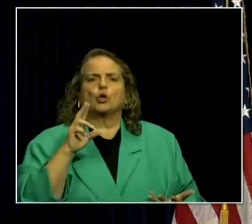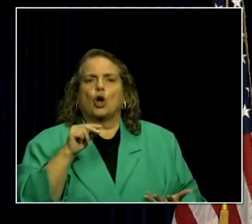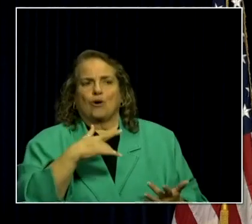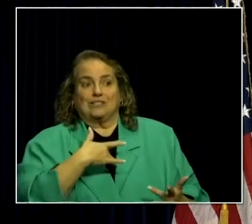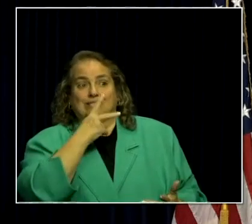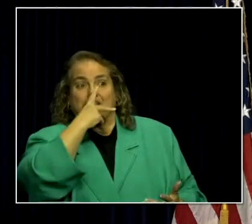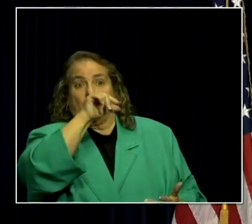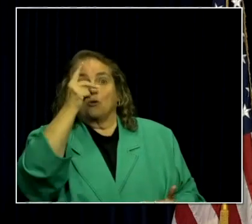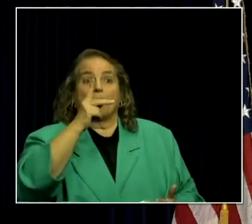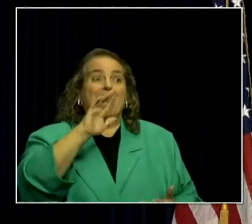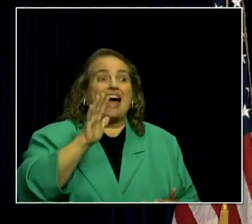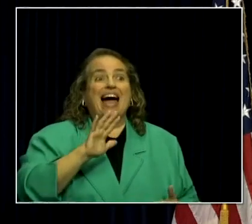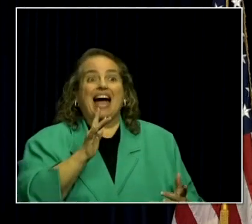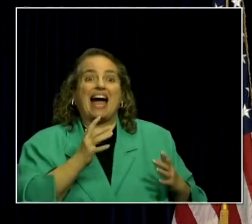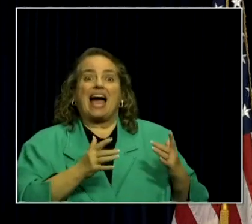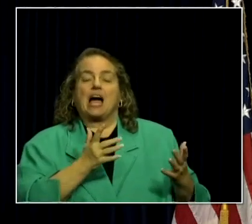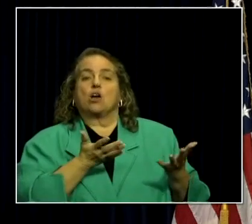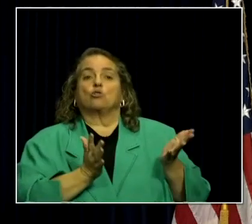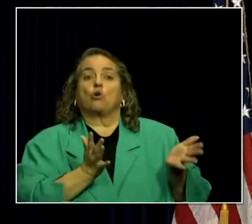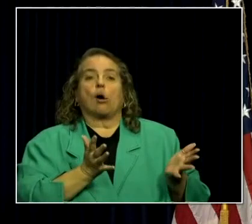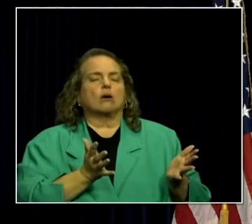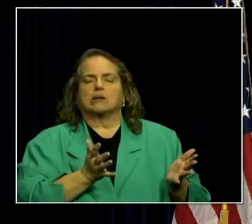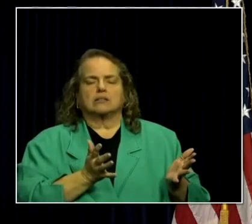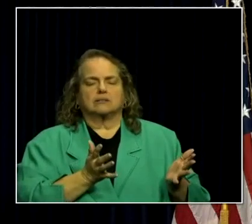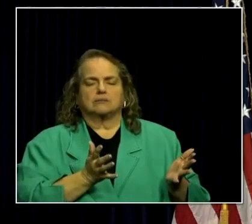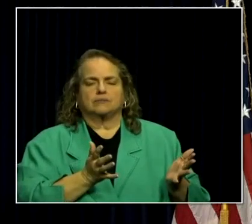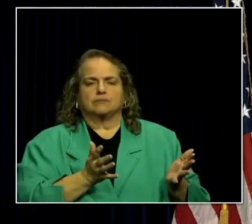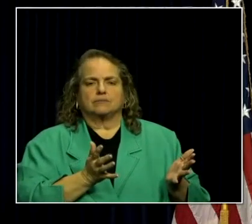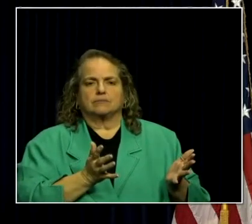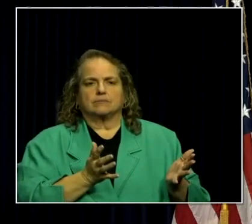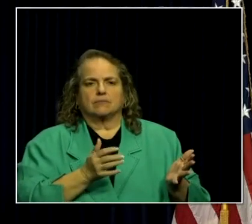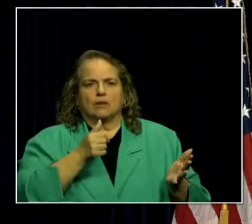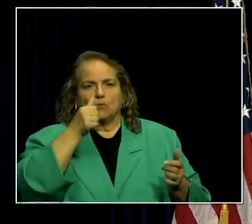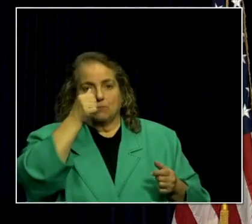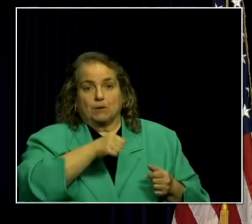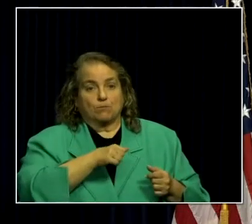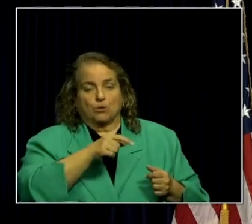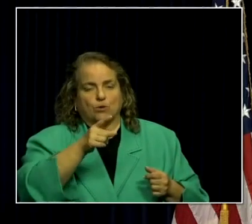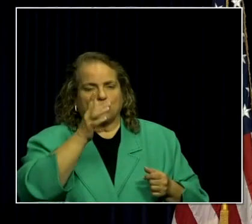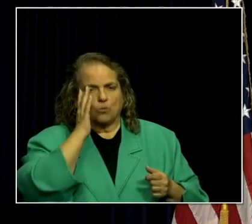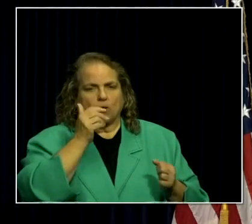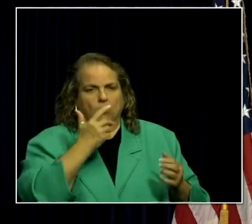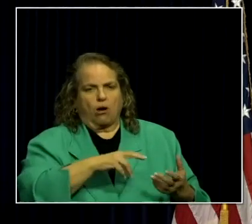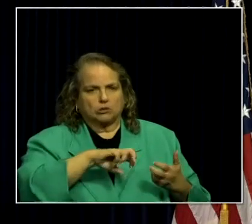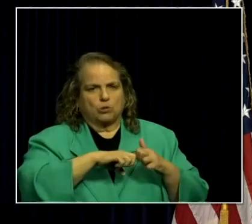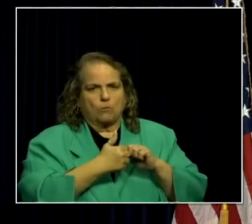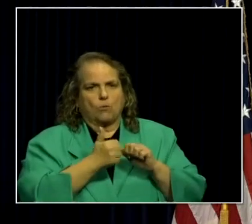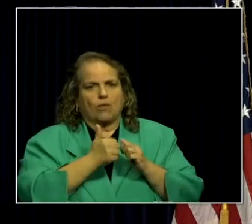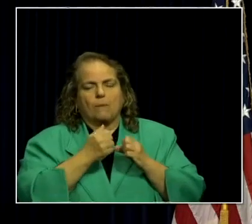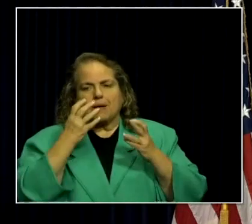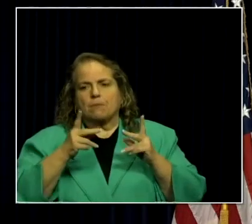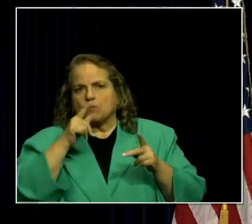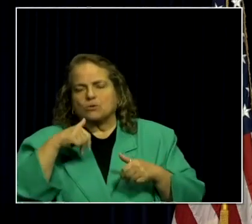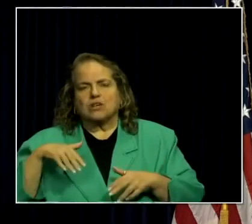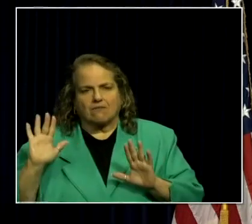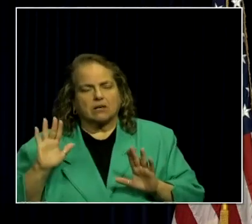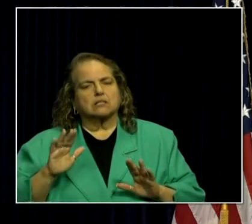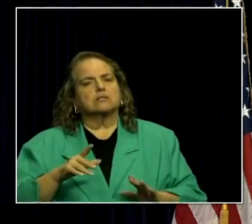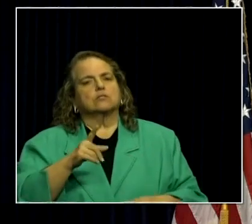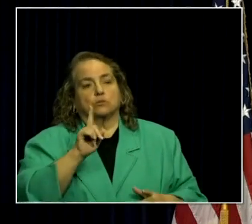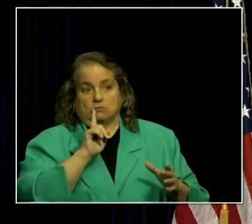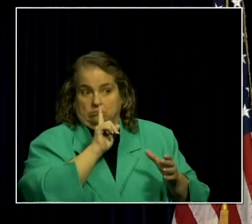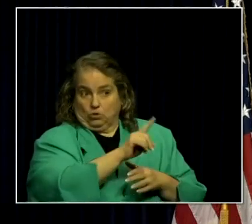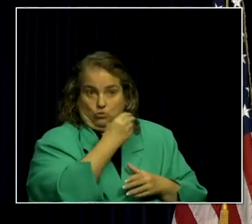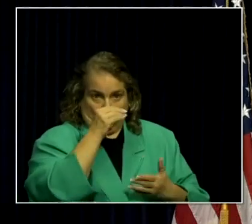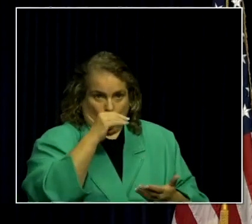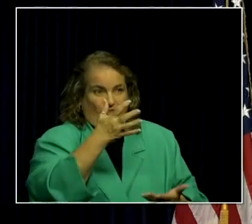see other people, you will undermine the other sacrifices that you've made all throughout the day. So model the type of good behavior that we